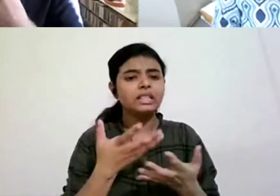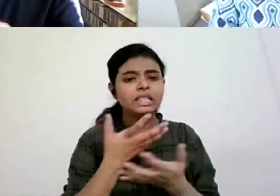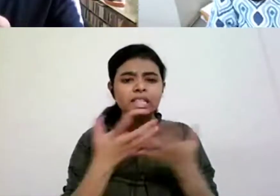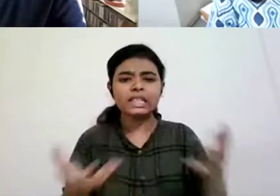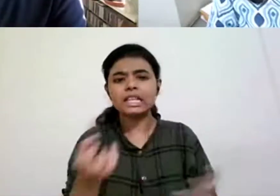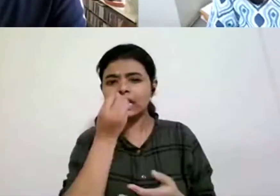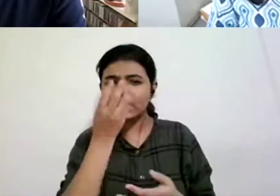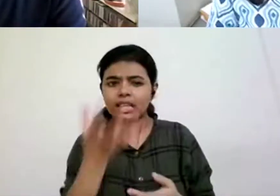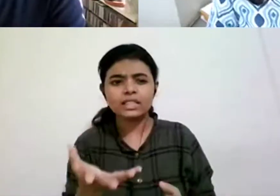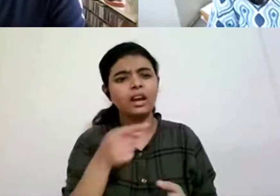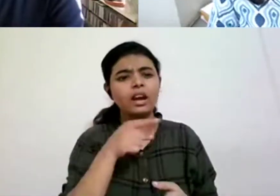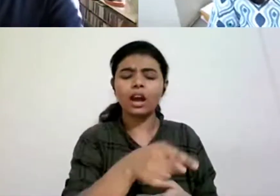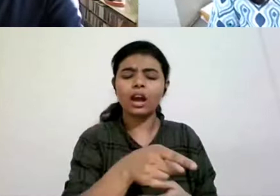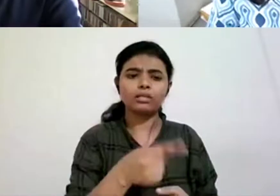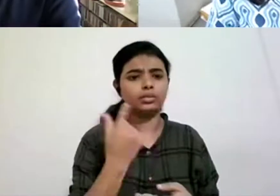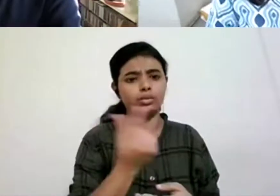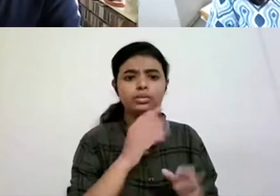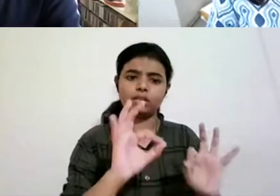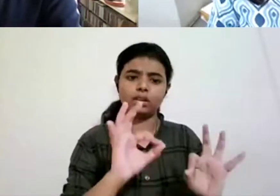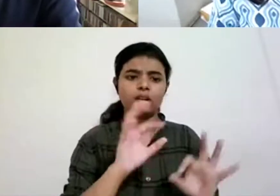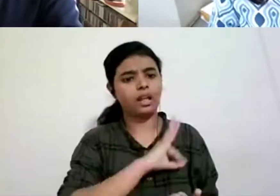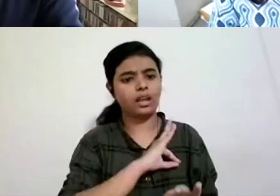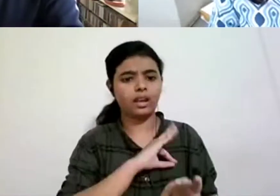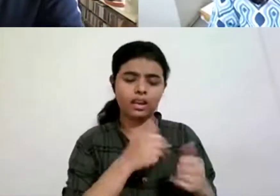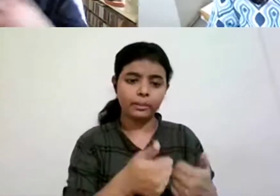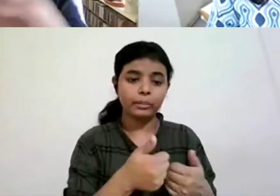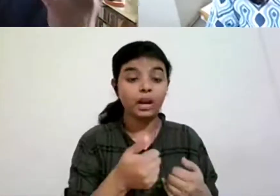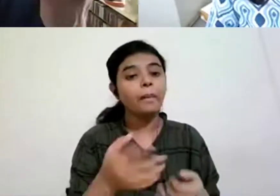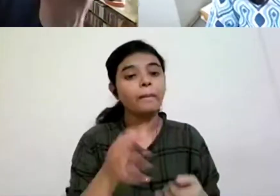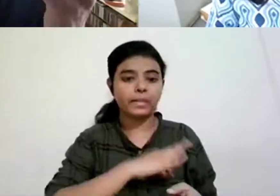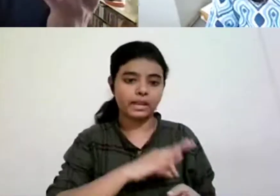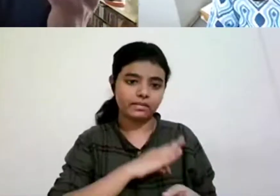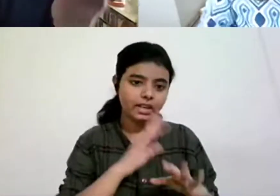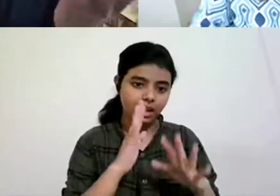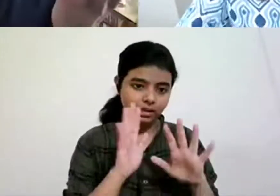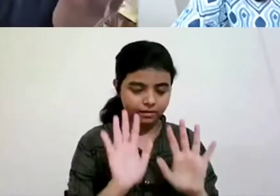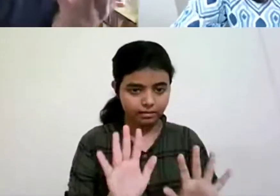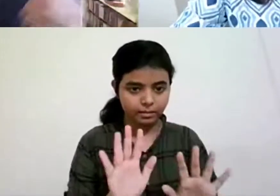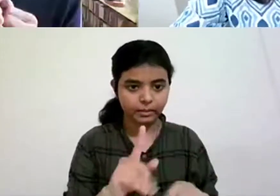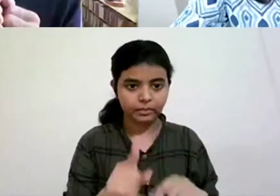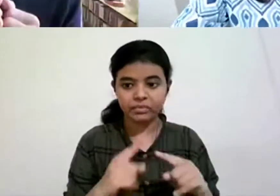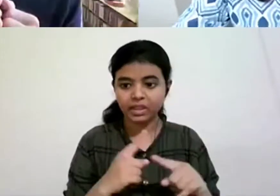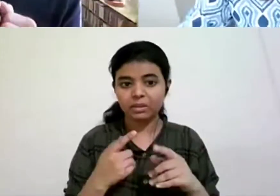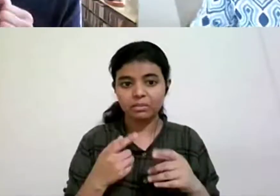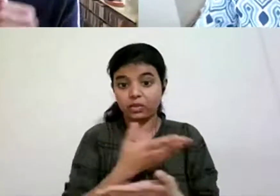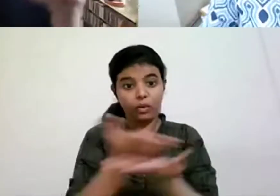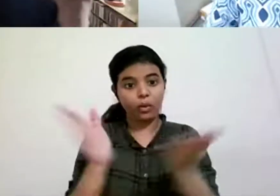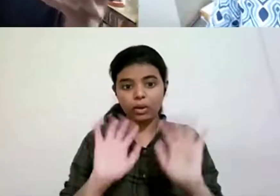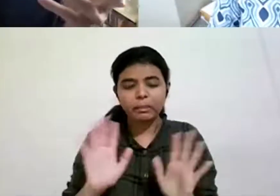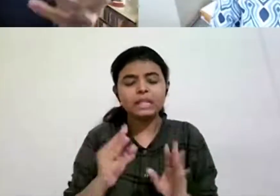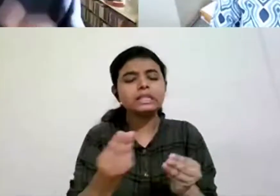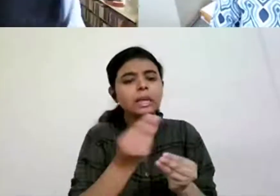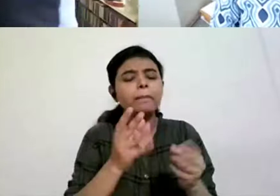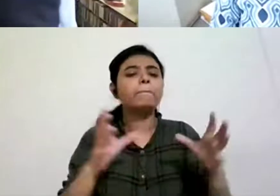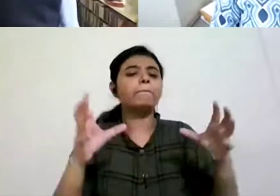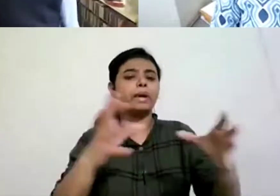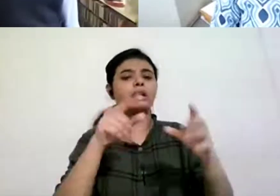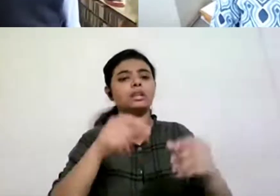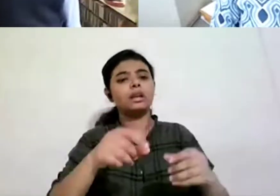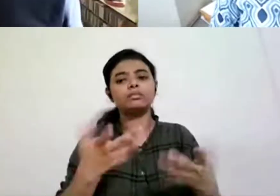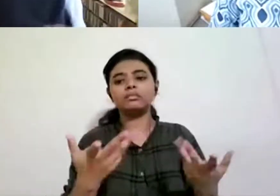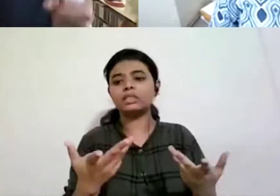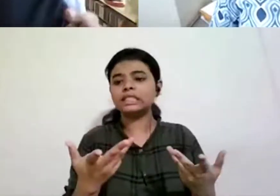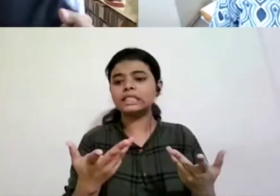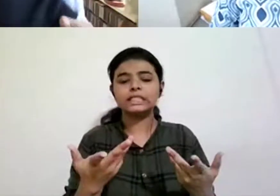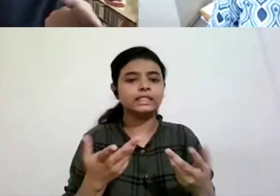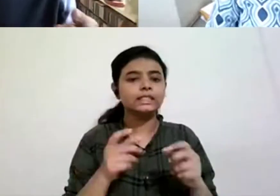and are benefiting from it, because we are like, not all of us, but a lot of people are haptic